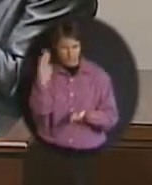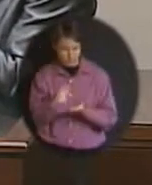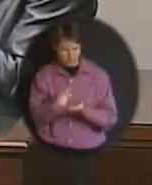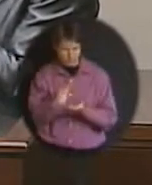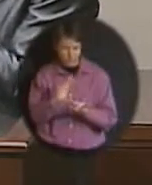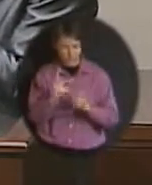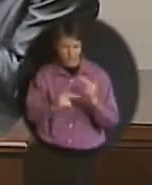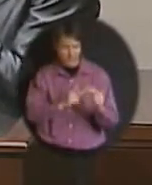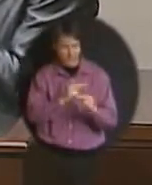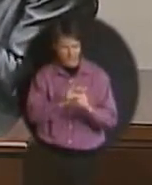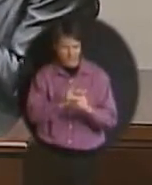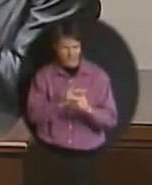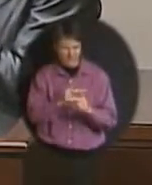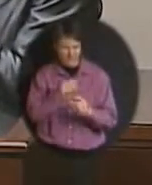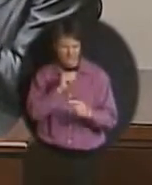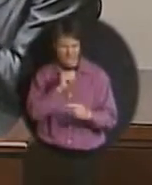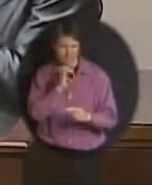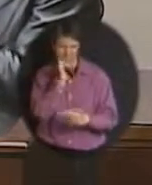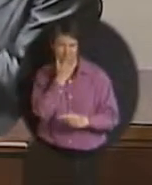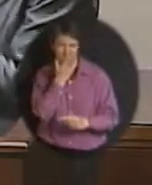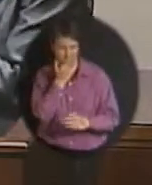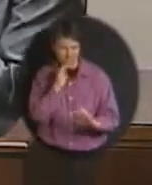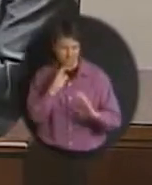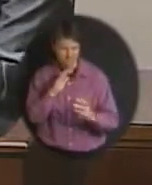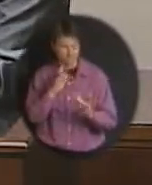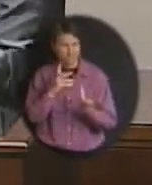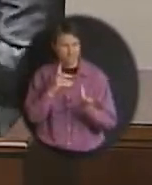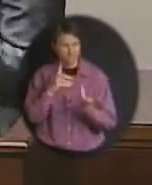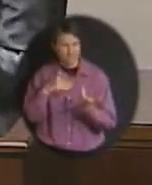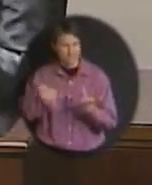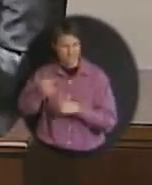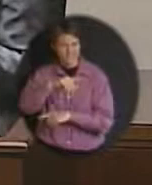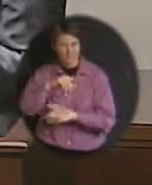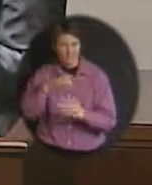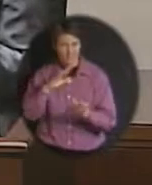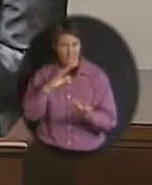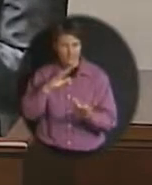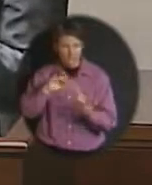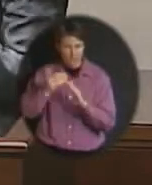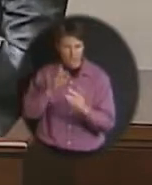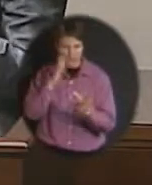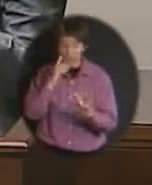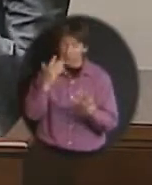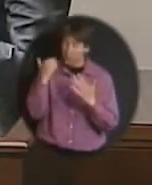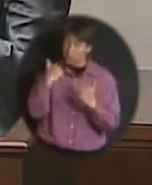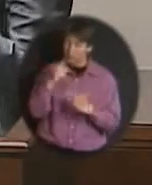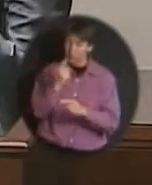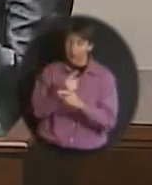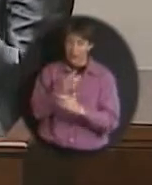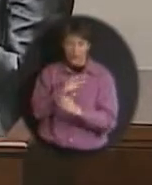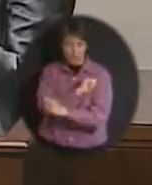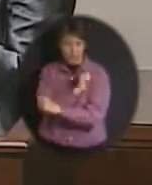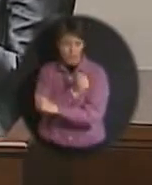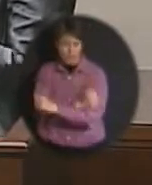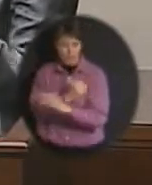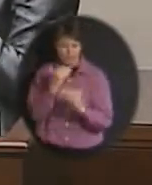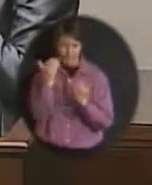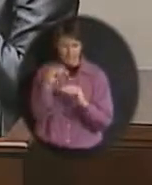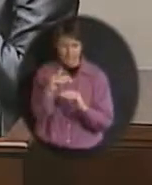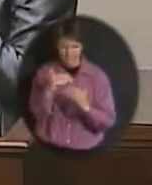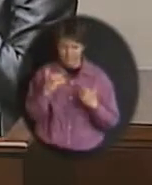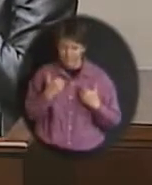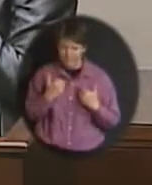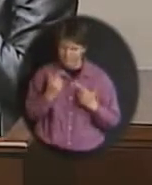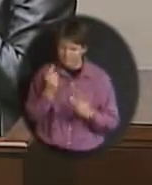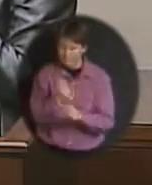of chatter, inappropriate chatter out in the community. But you're right, very complex. And we have limited authority to do much about some